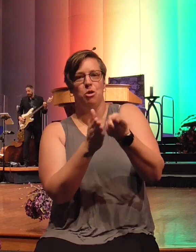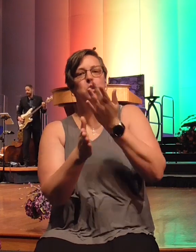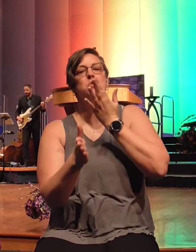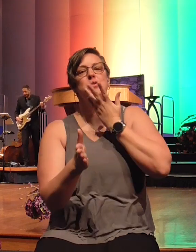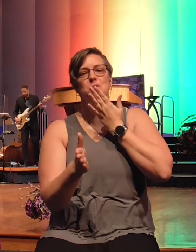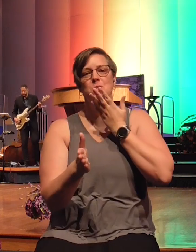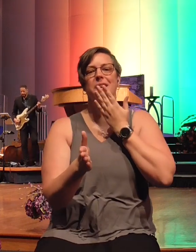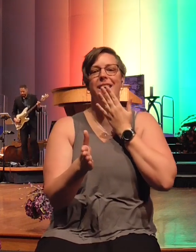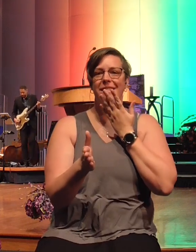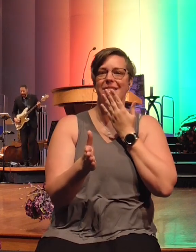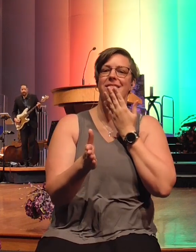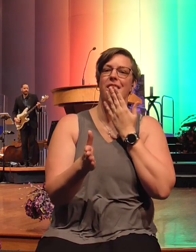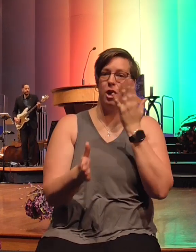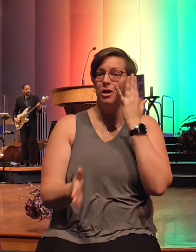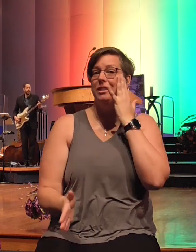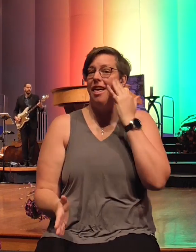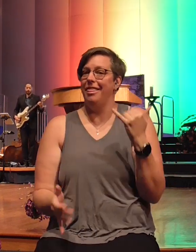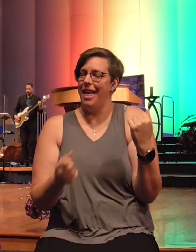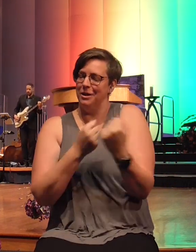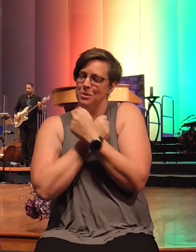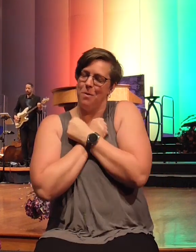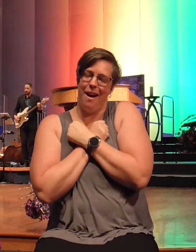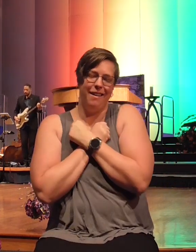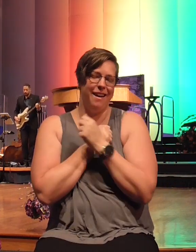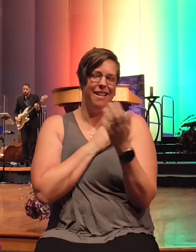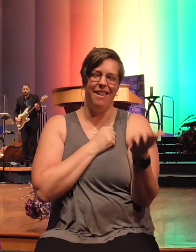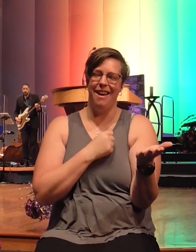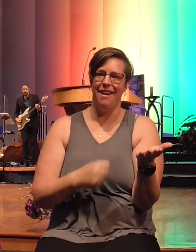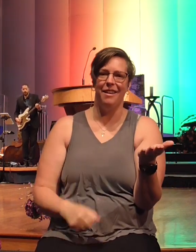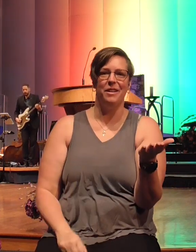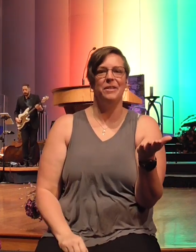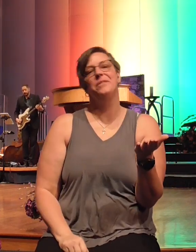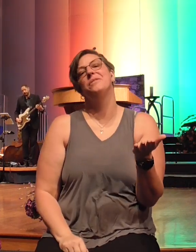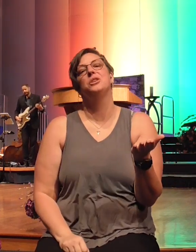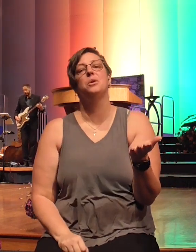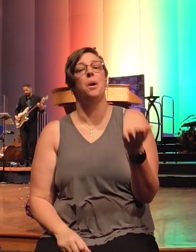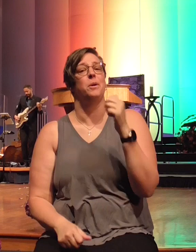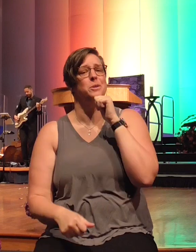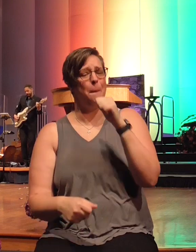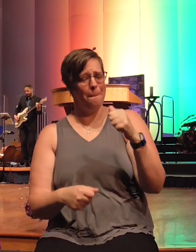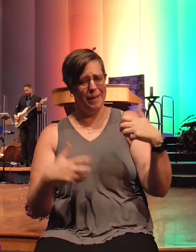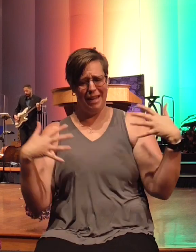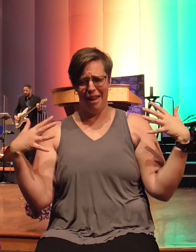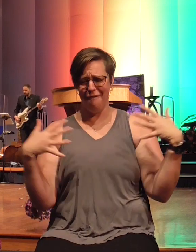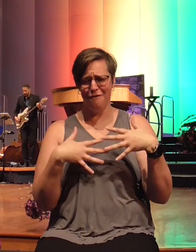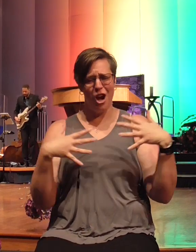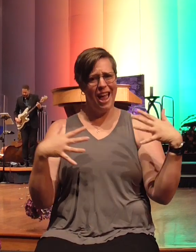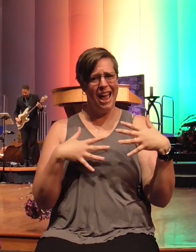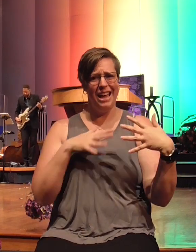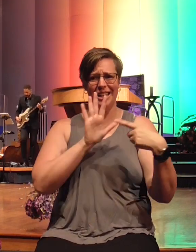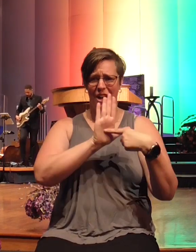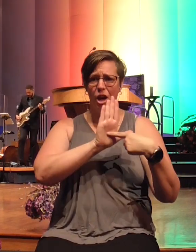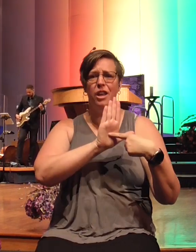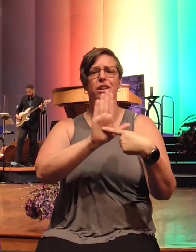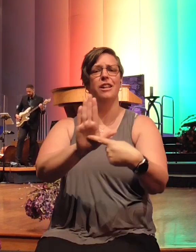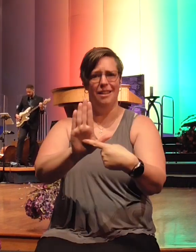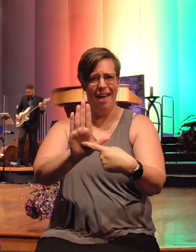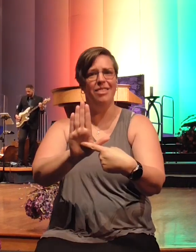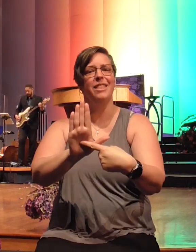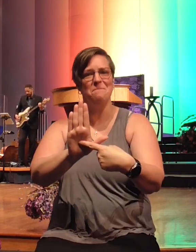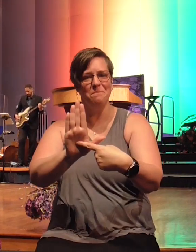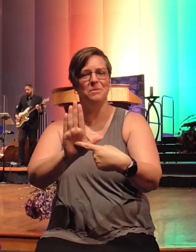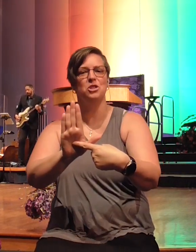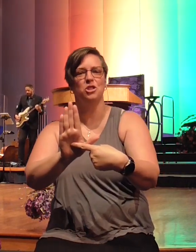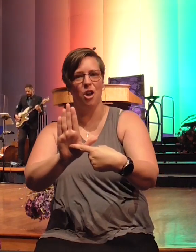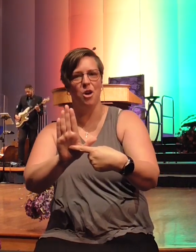your true colors, and that's why I love you. So don't be afraid to